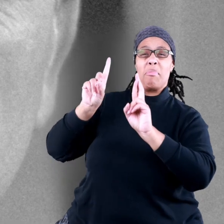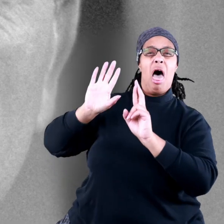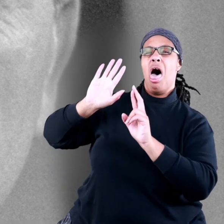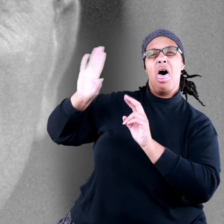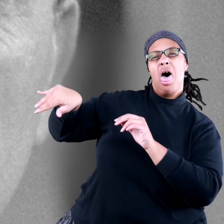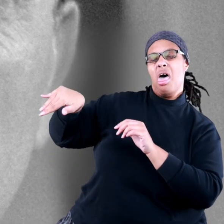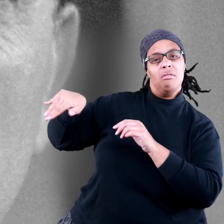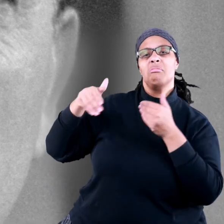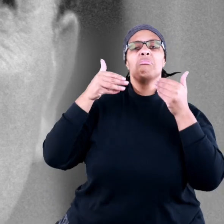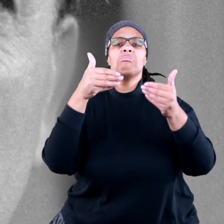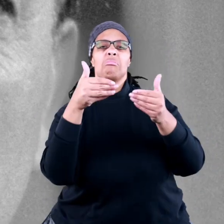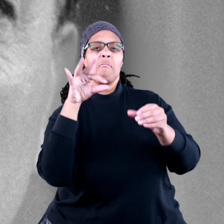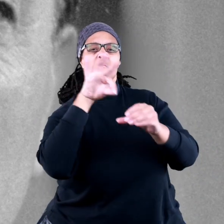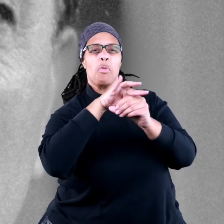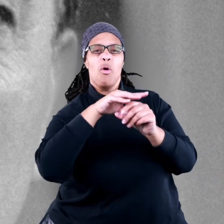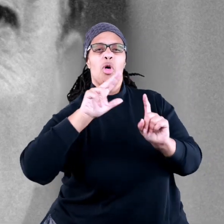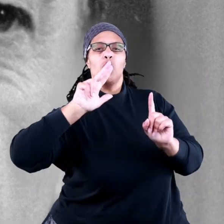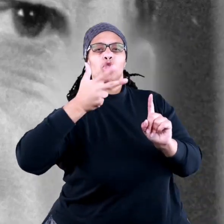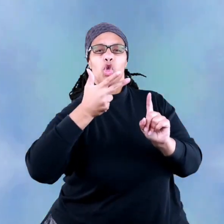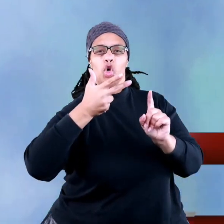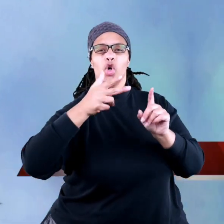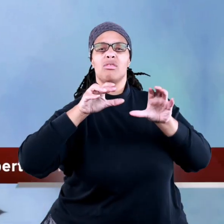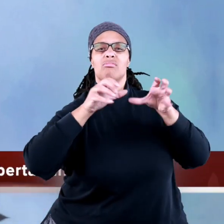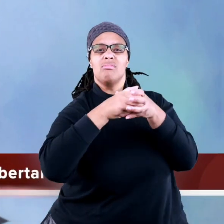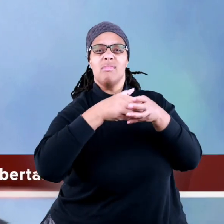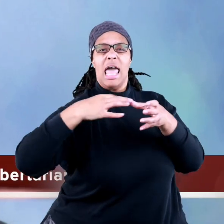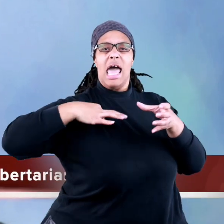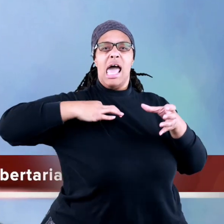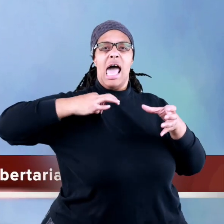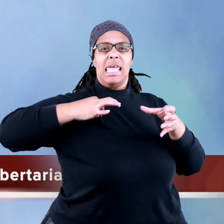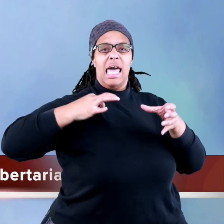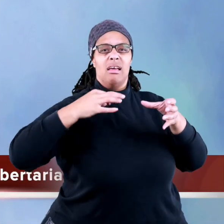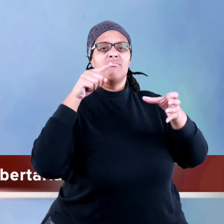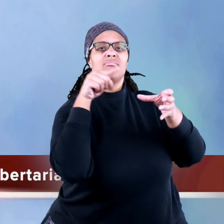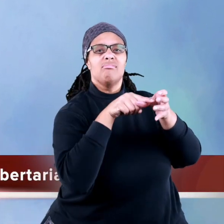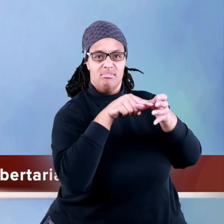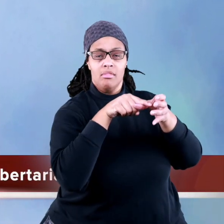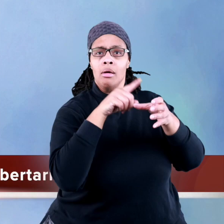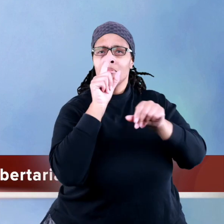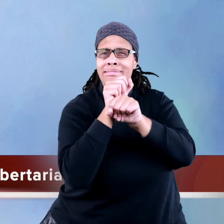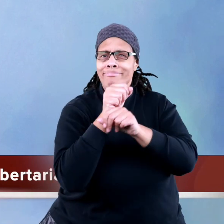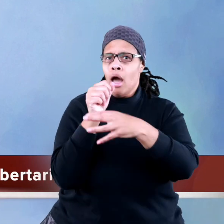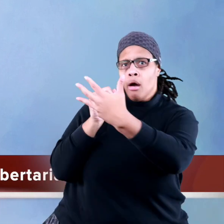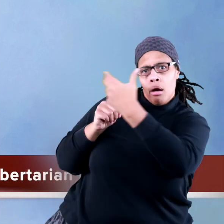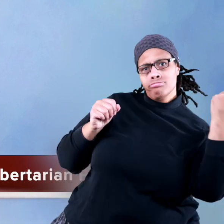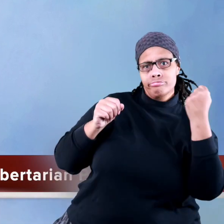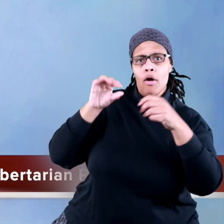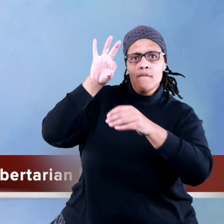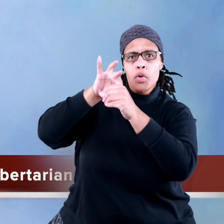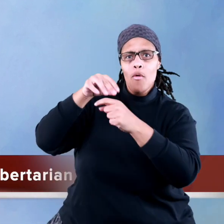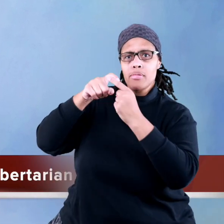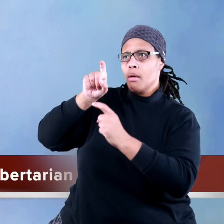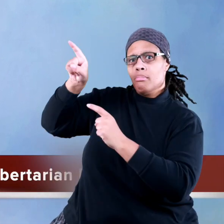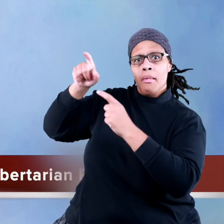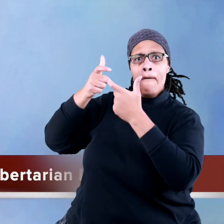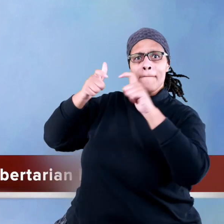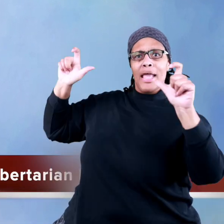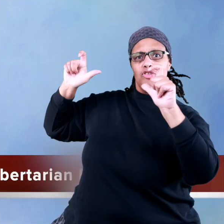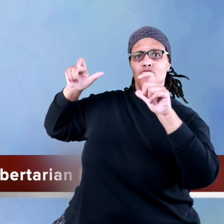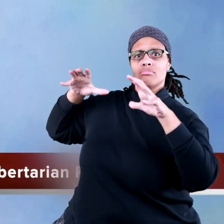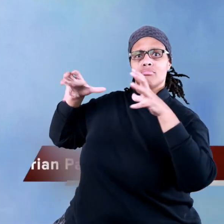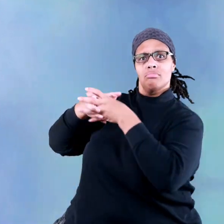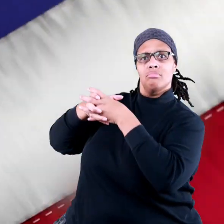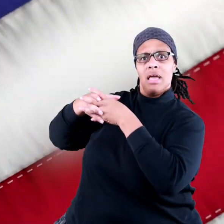for a Republican or a Democrat, a voter may choose a third-party candidate, essentially taking away a vote from a major